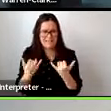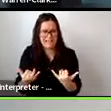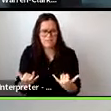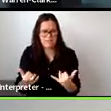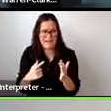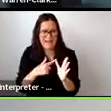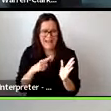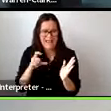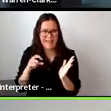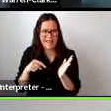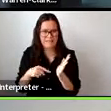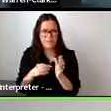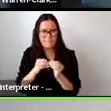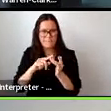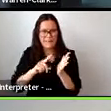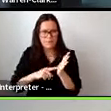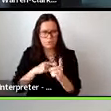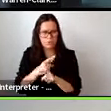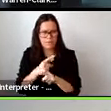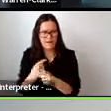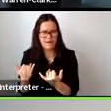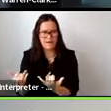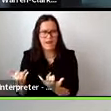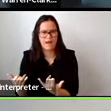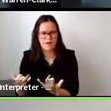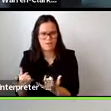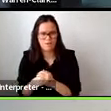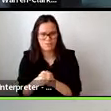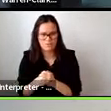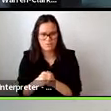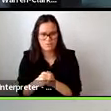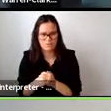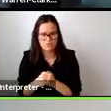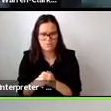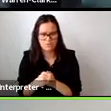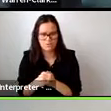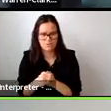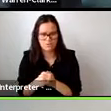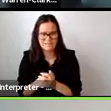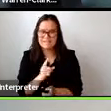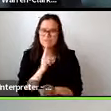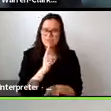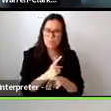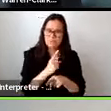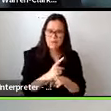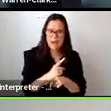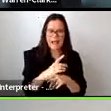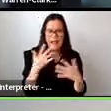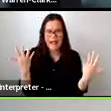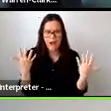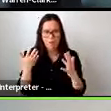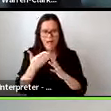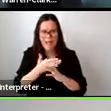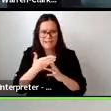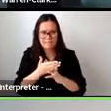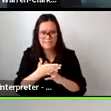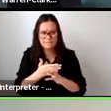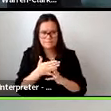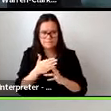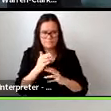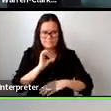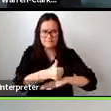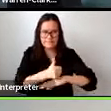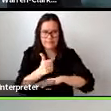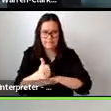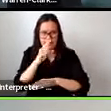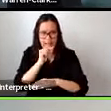must be taken to ensure equal access and to set out how these are to be achieved. I